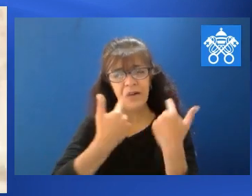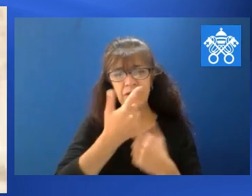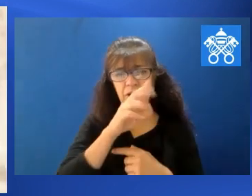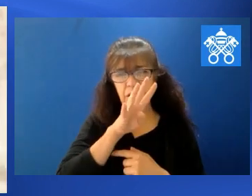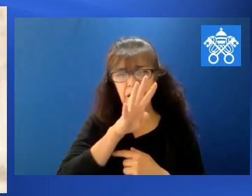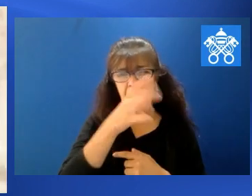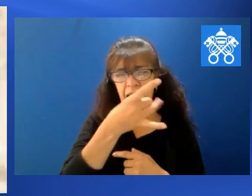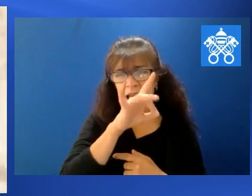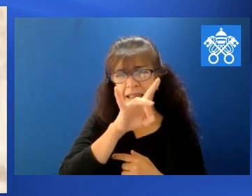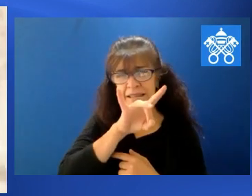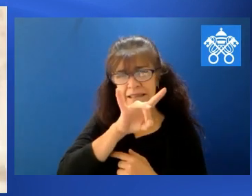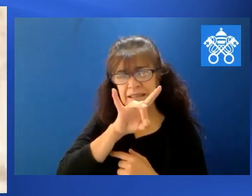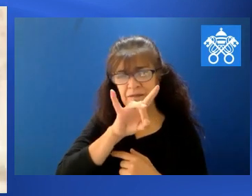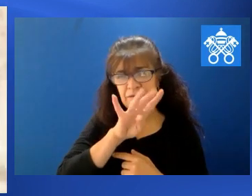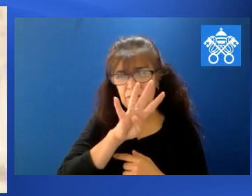born